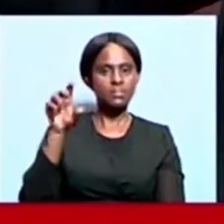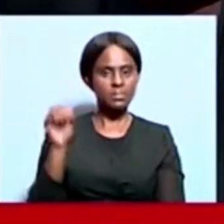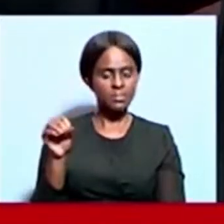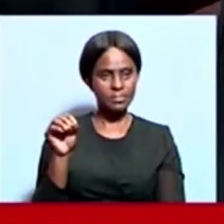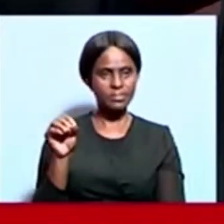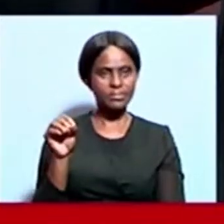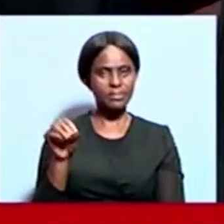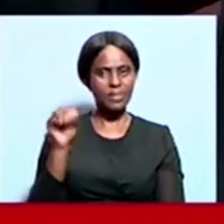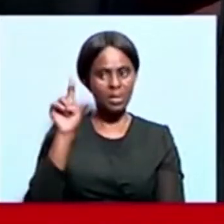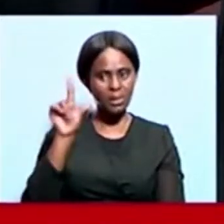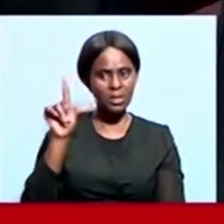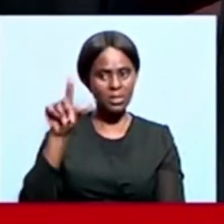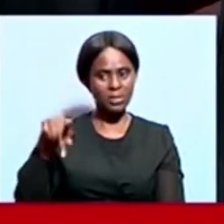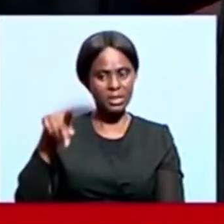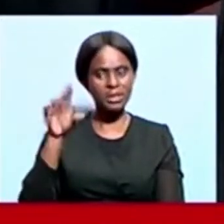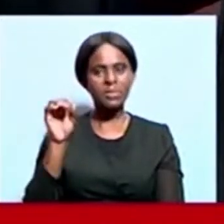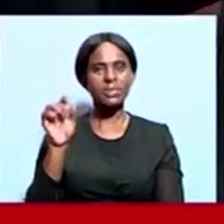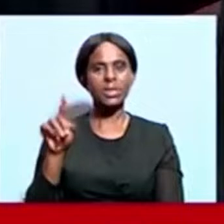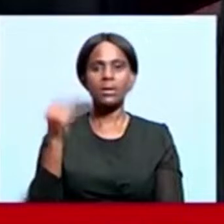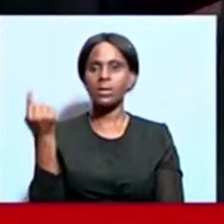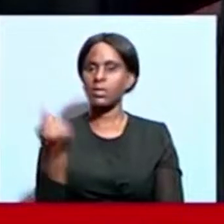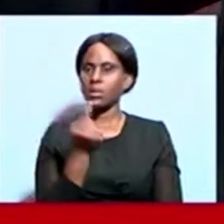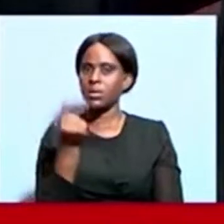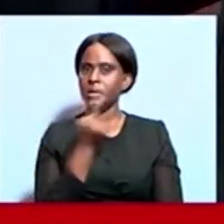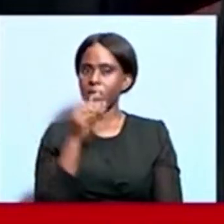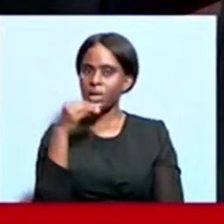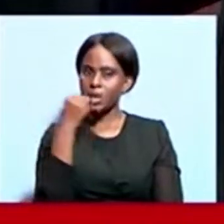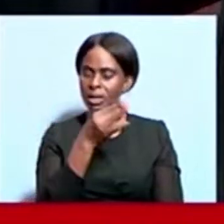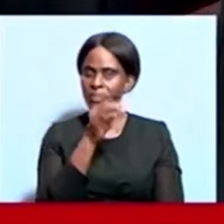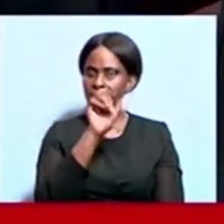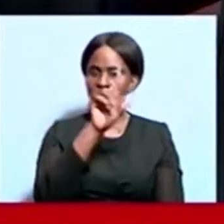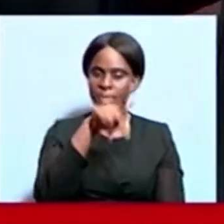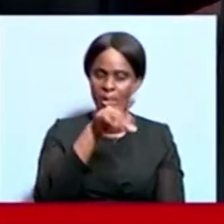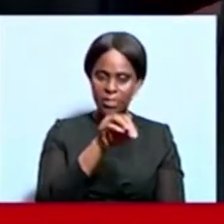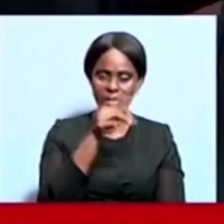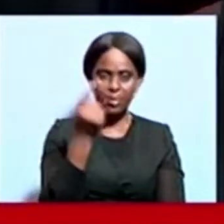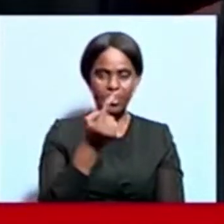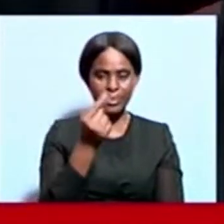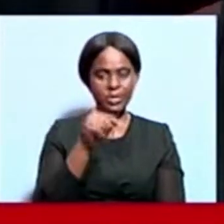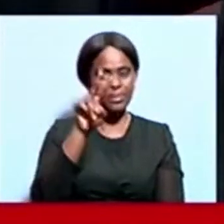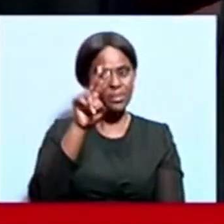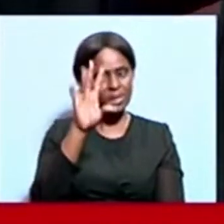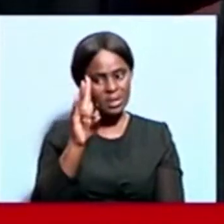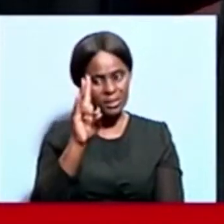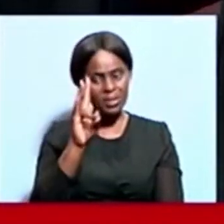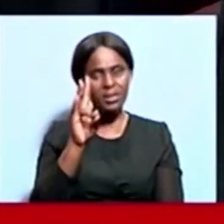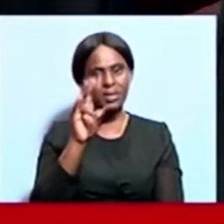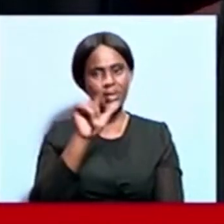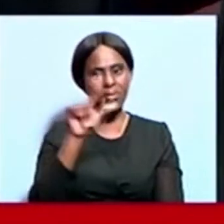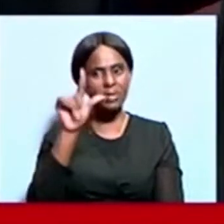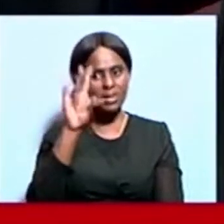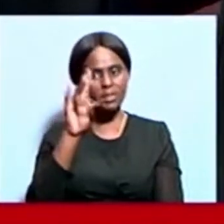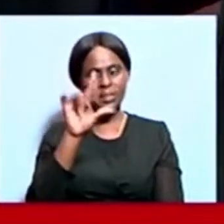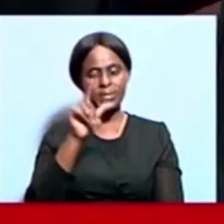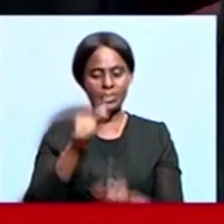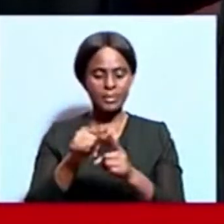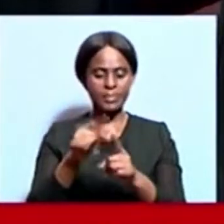And you only issued these LPOs on 27th December